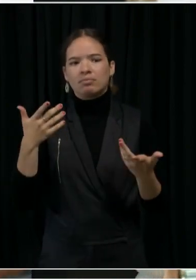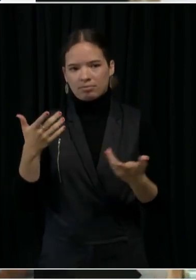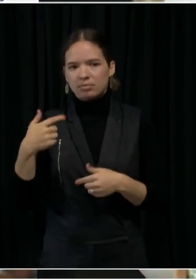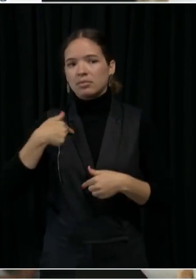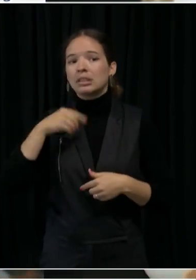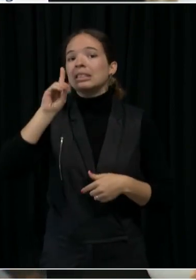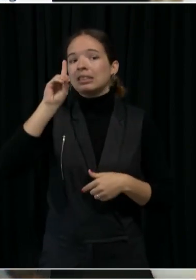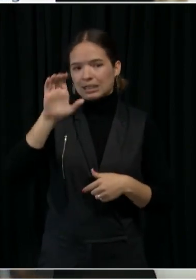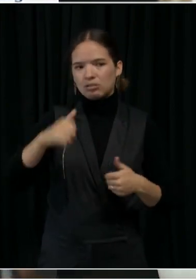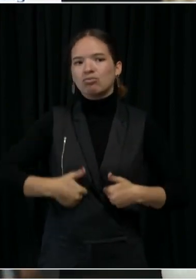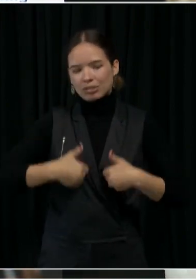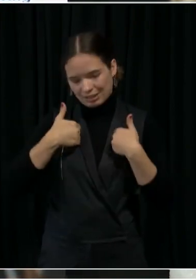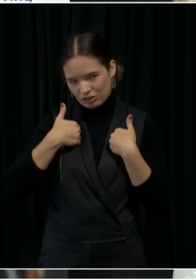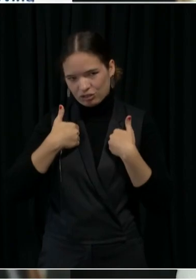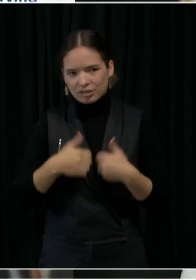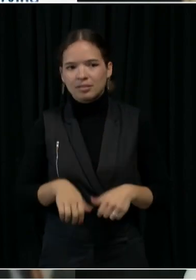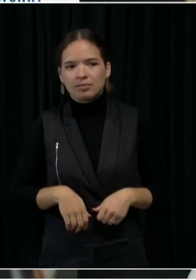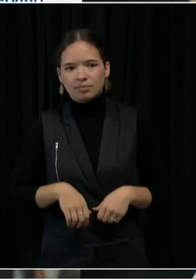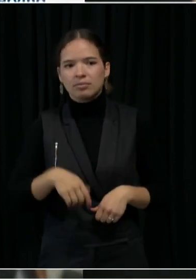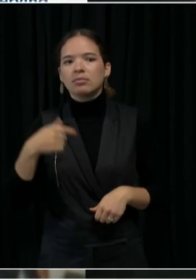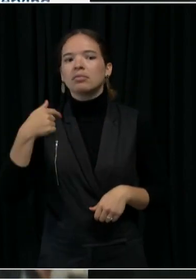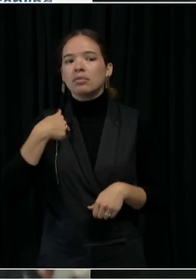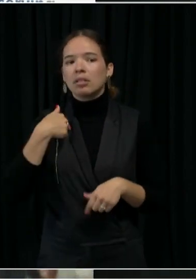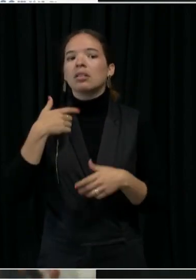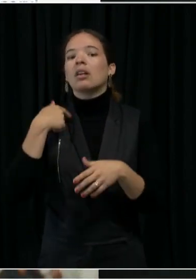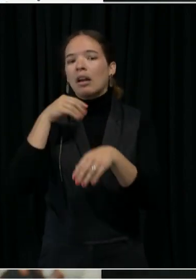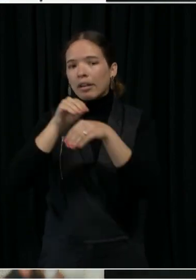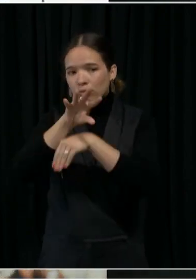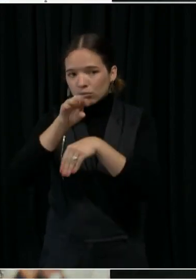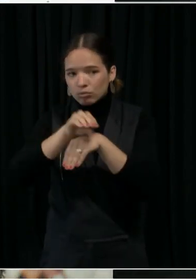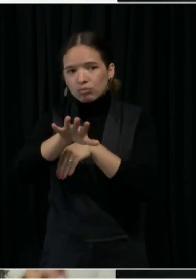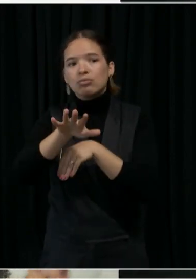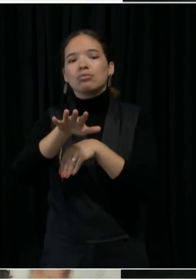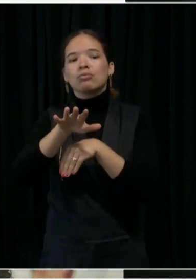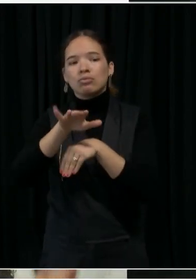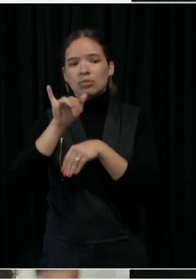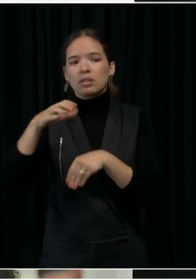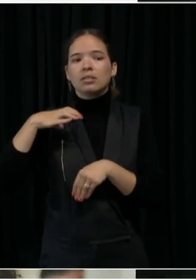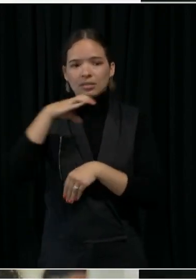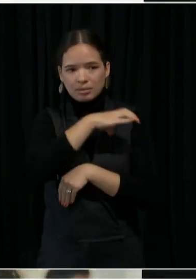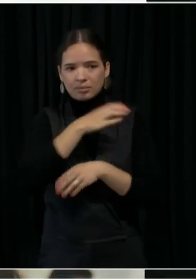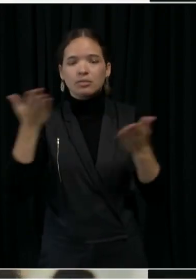and I happen to be the Advisory Neighborhood Commissioner right here at 8A06.